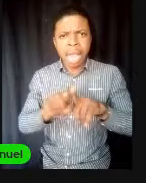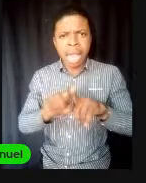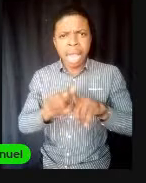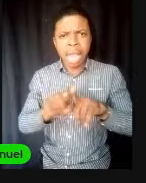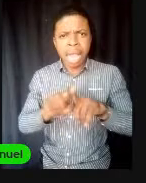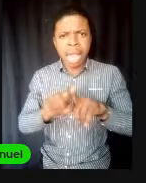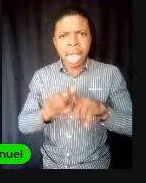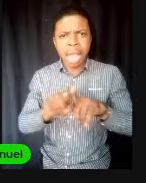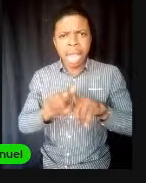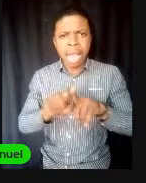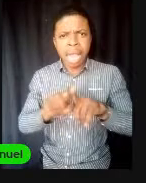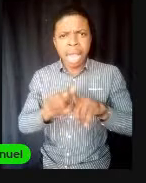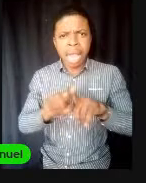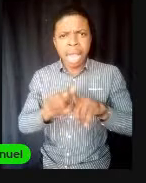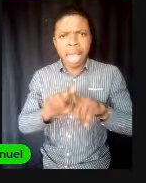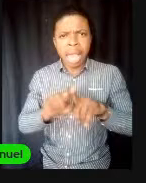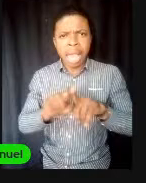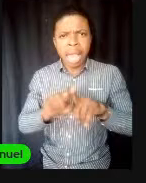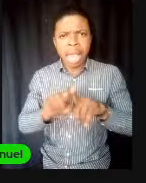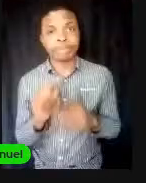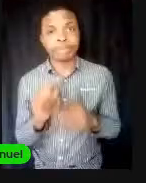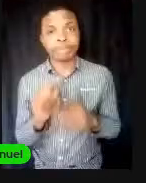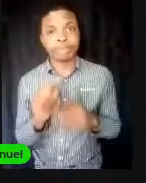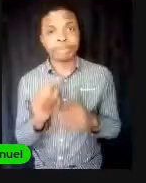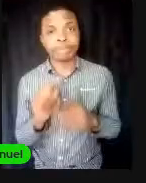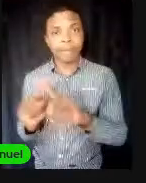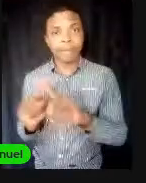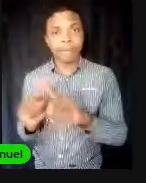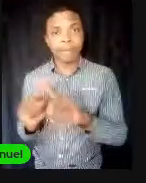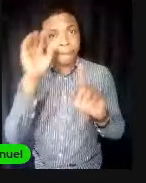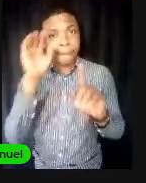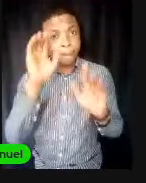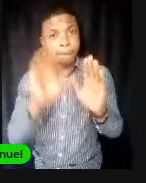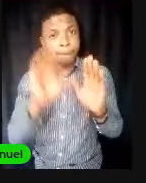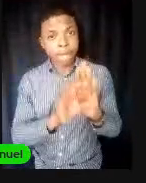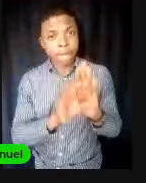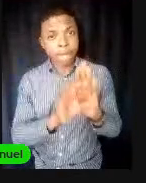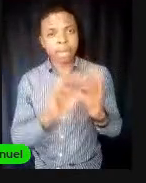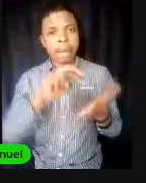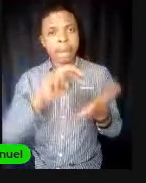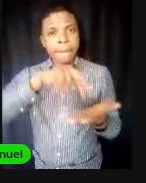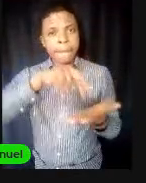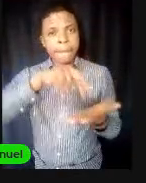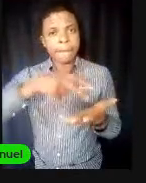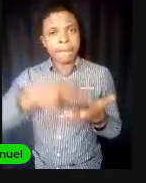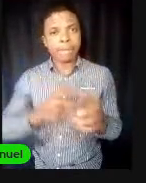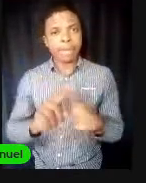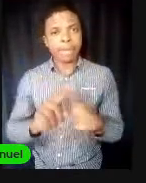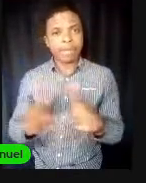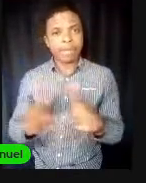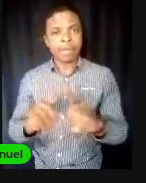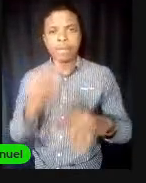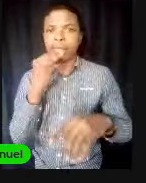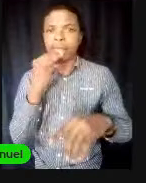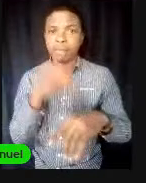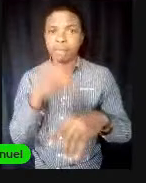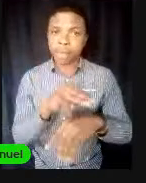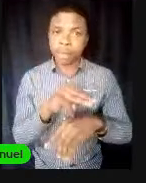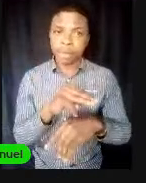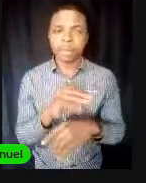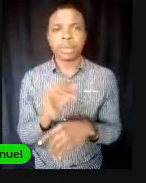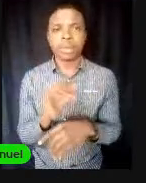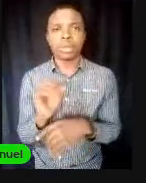across as simple as possible. Now, one thing about designing is it must not be complicated to pass the